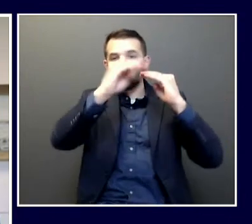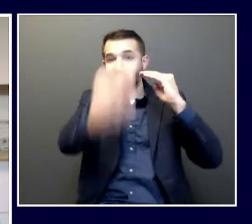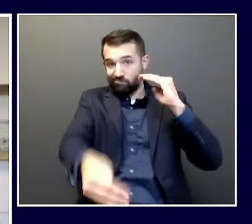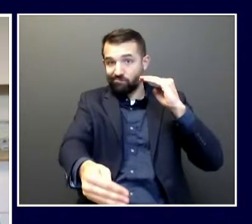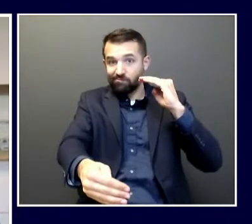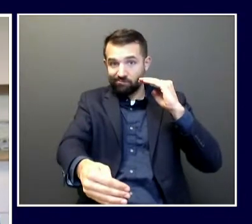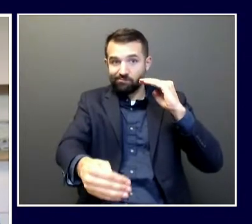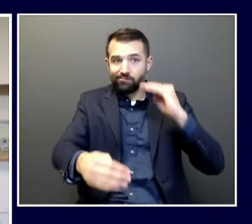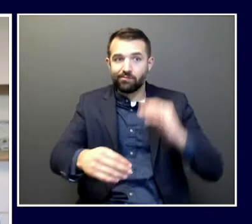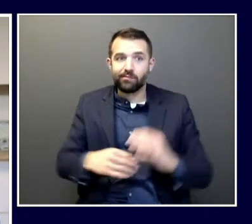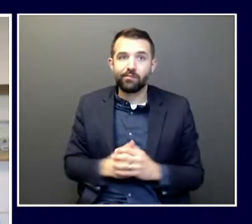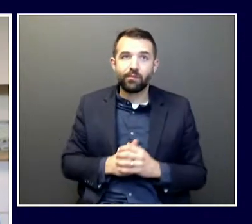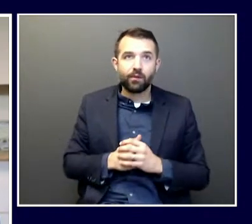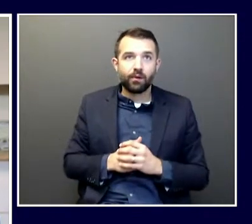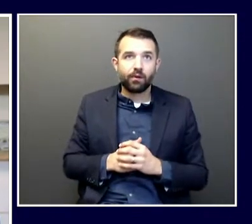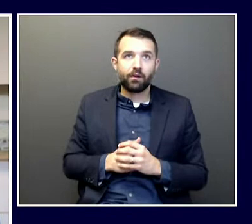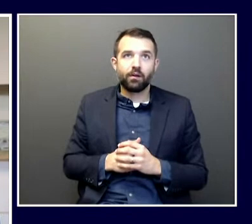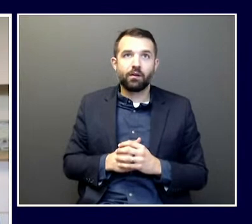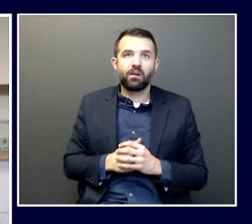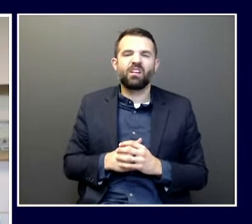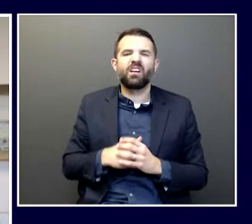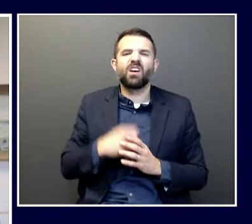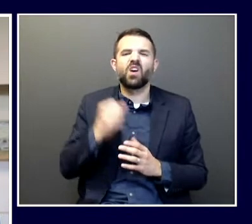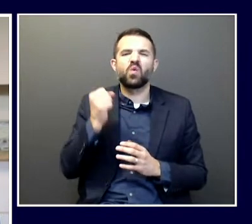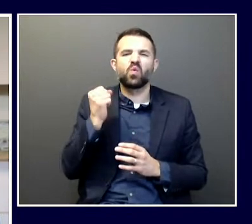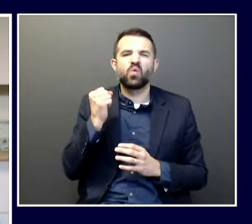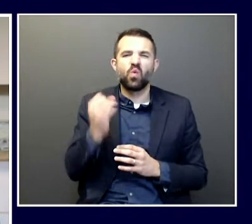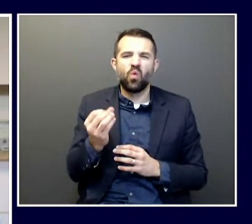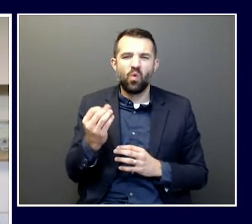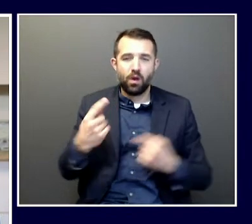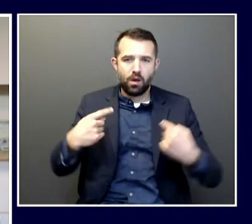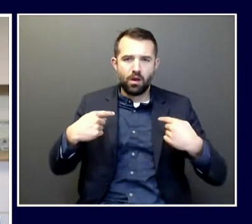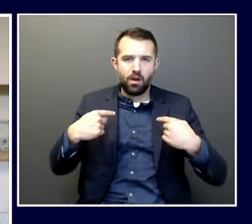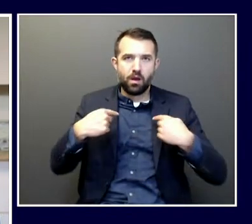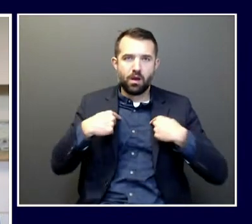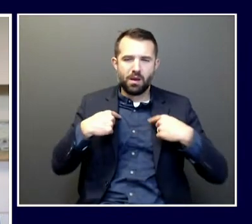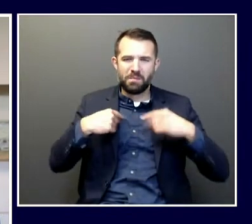So essentially, to get an idea of